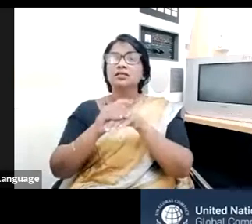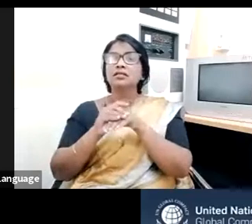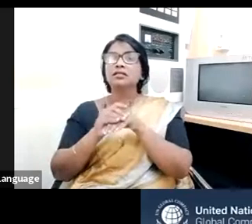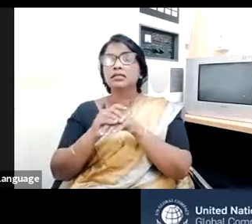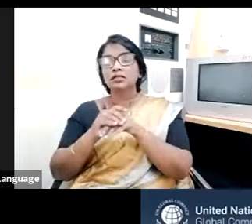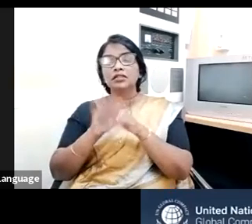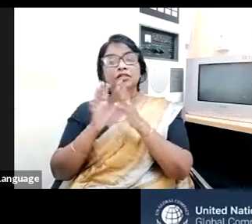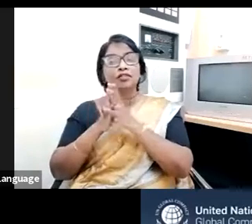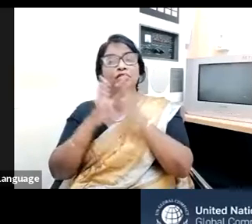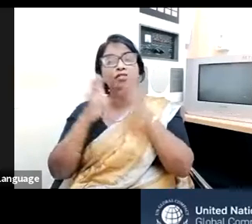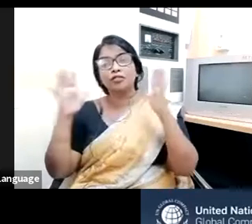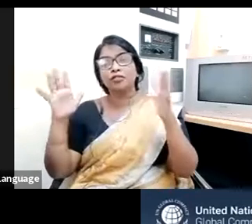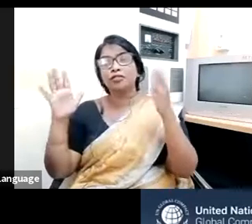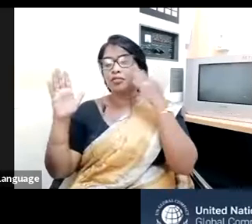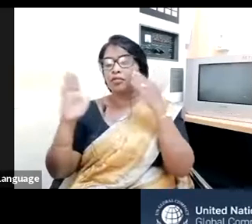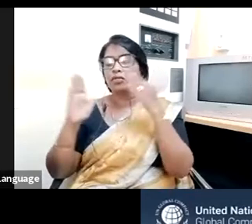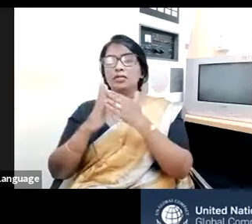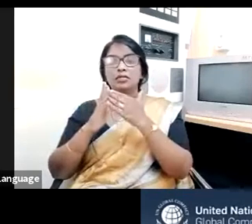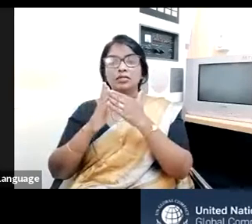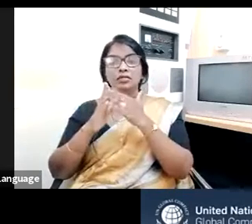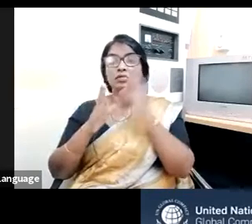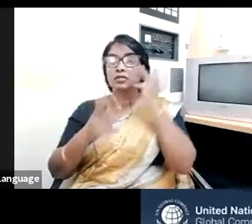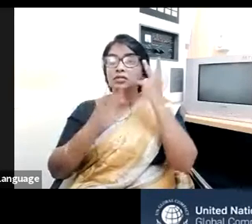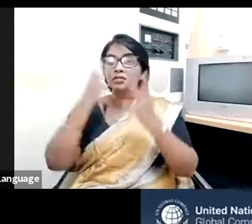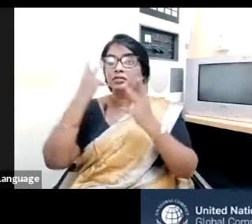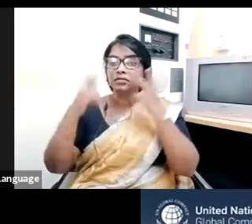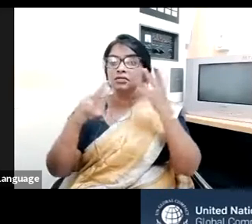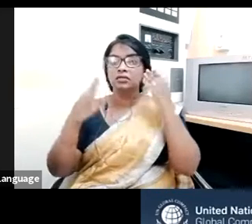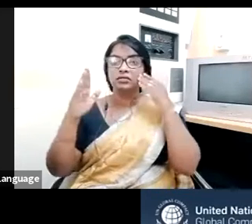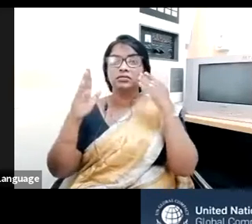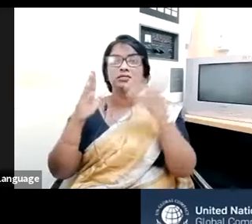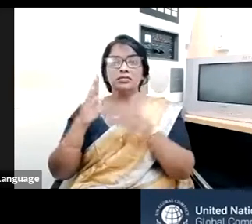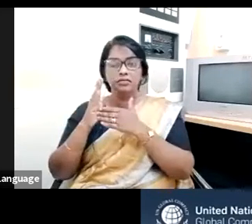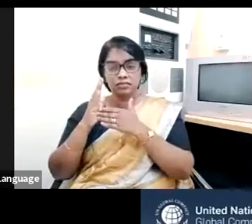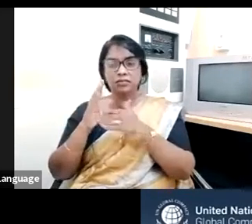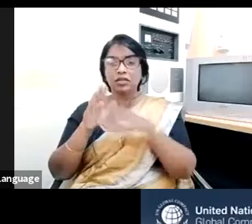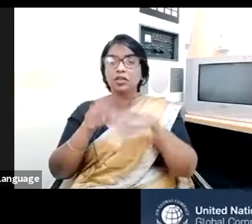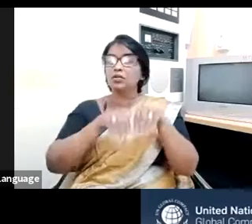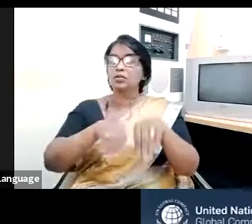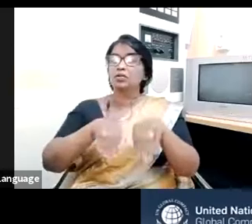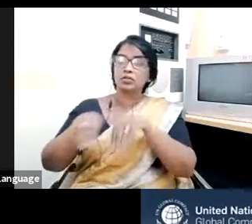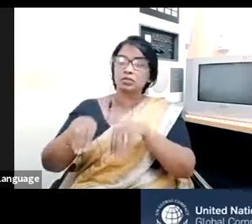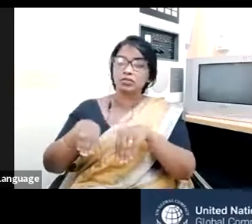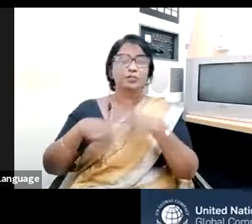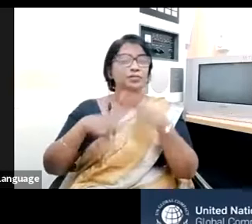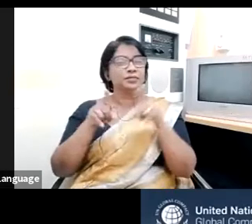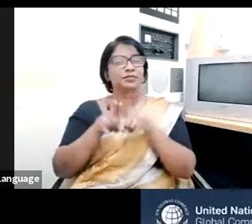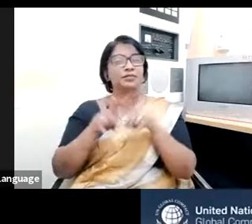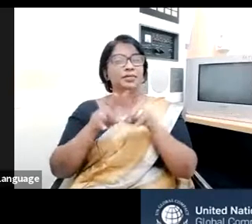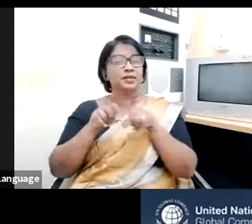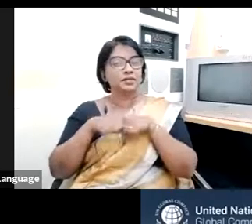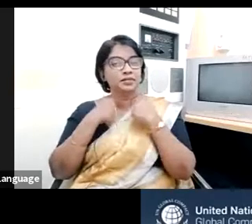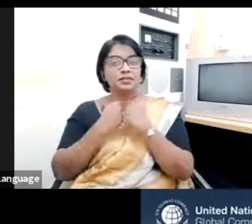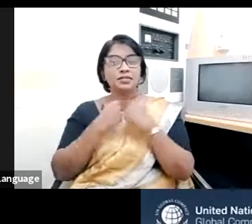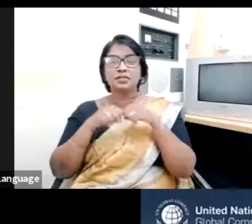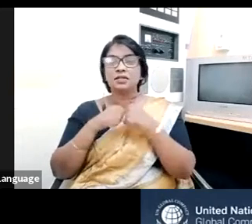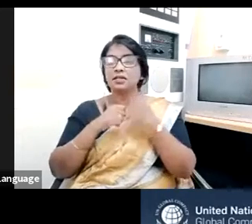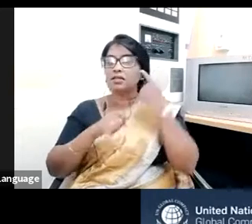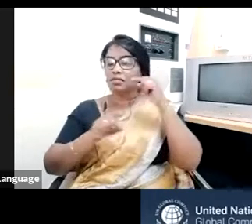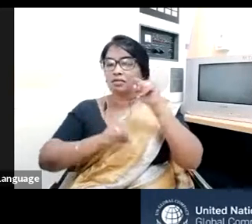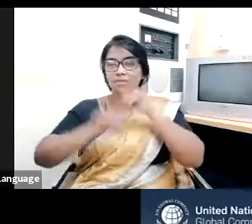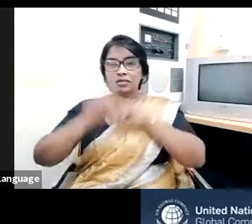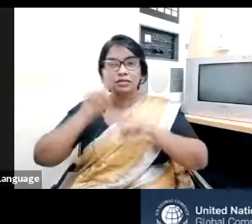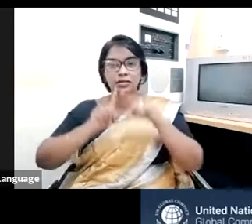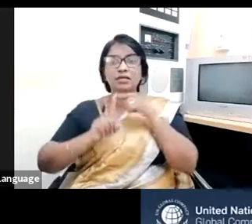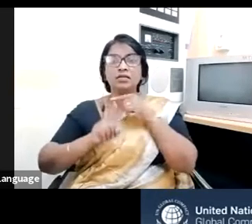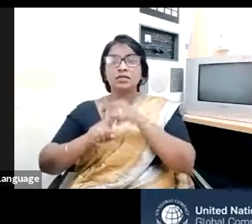agriculture, in plantations, because obviously, as was said by Bhatia, it makes business sense to them. So a